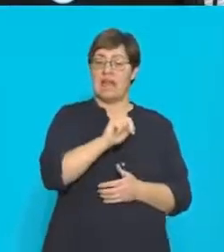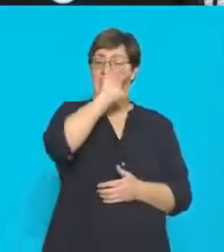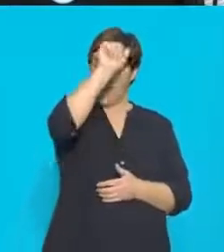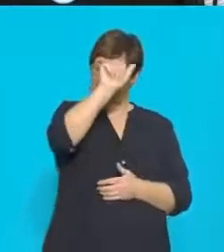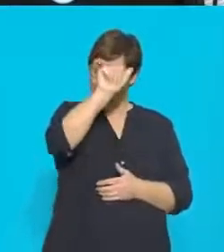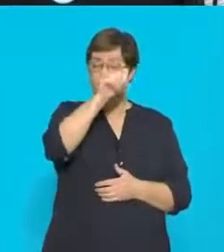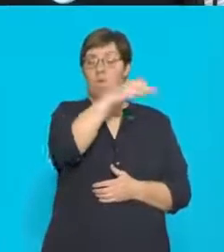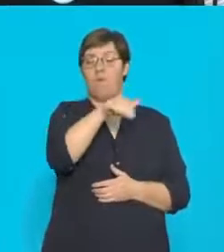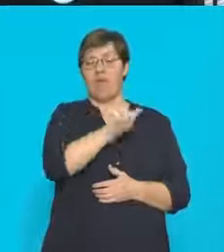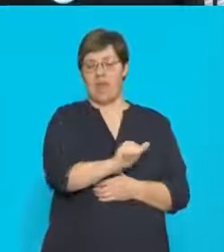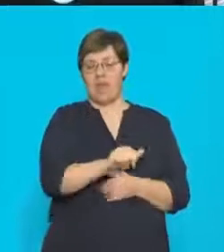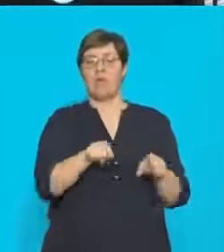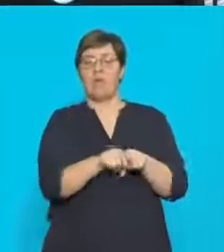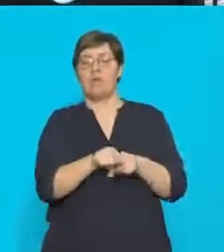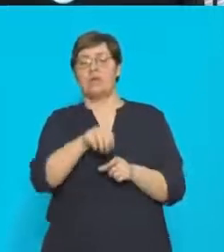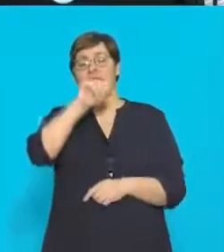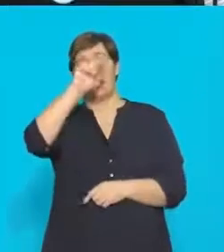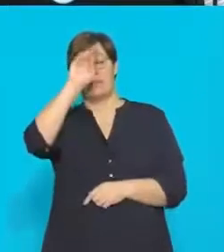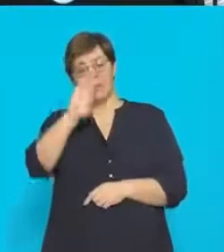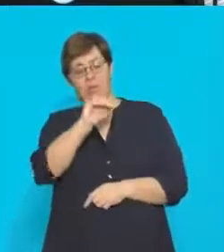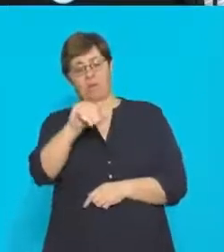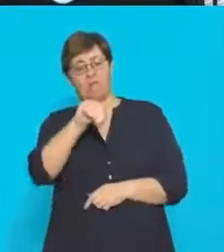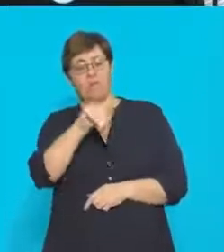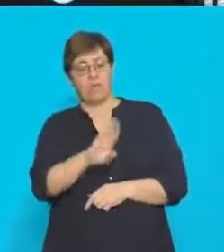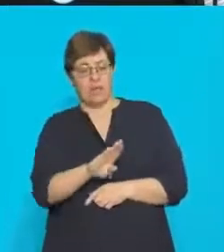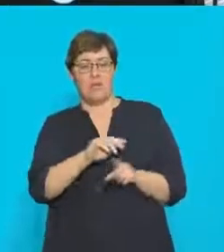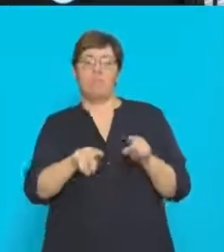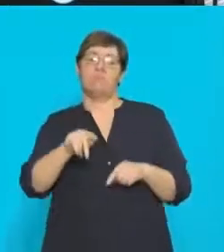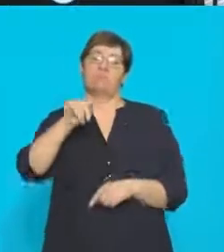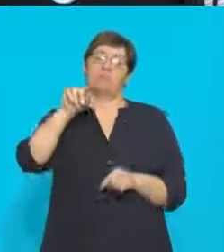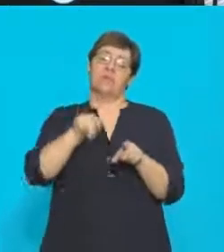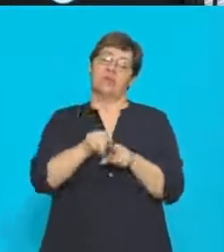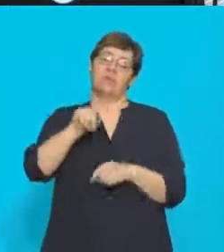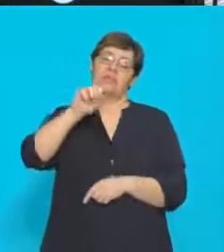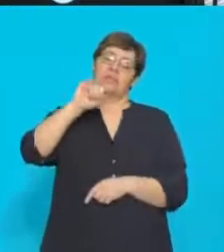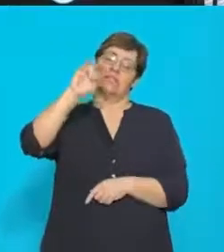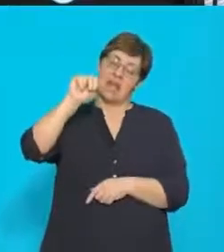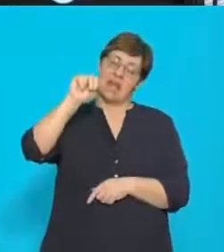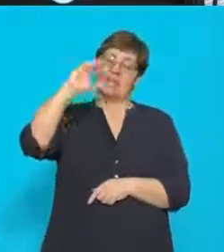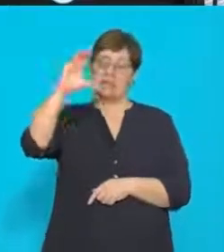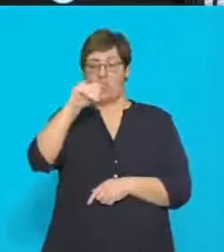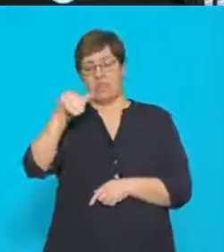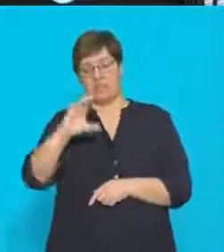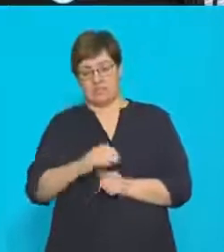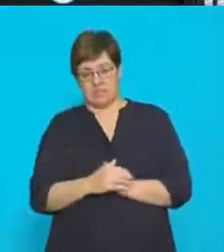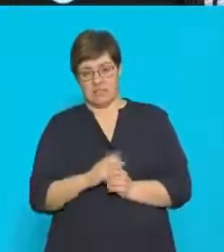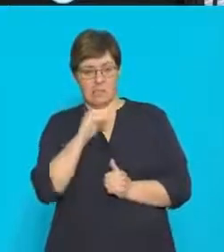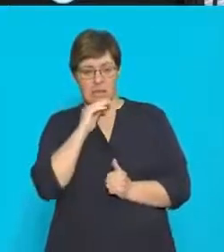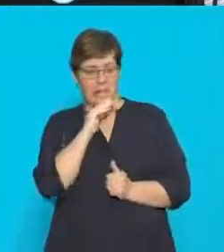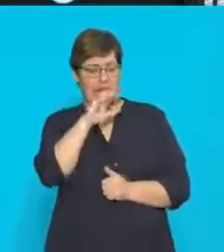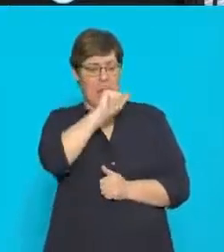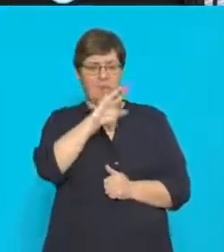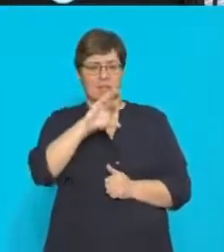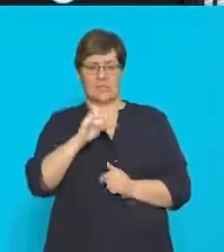A equals to sine B over B equals to sine C over C. But what happens if our triangle is not labeled with